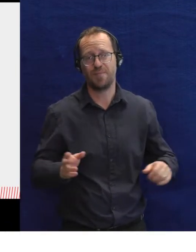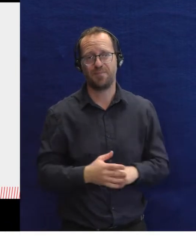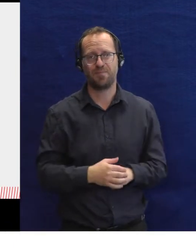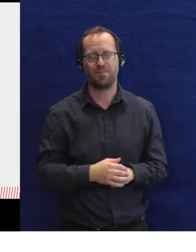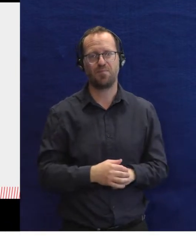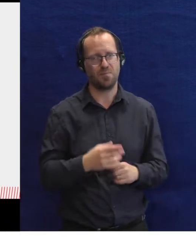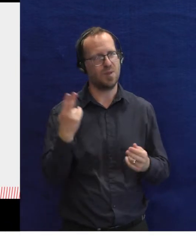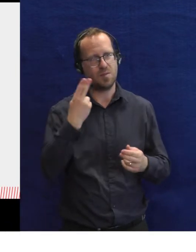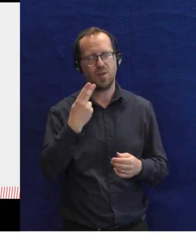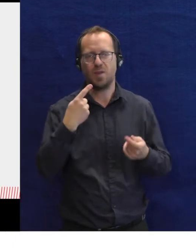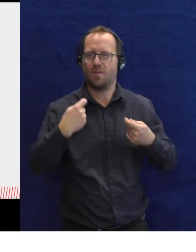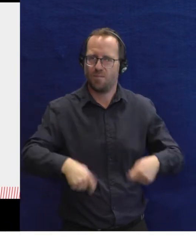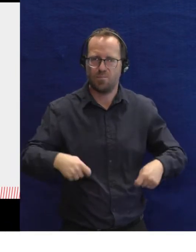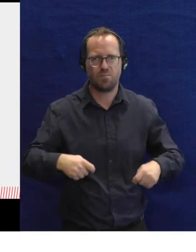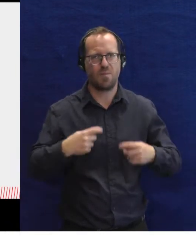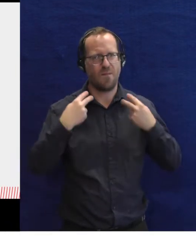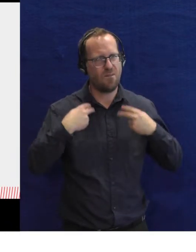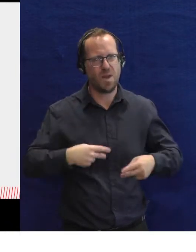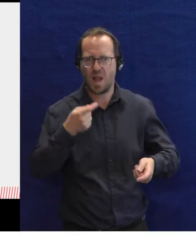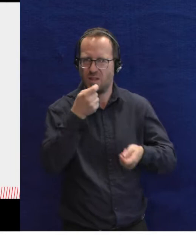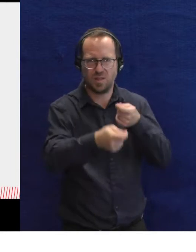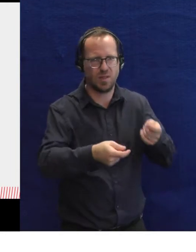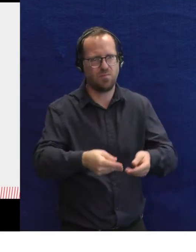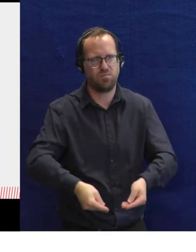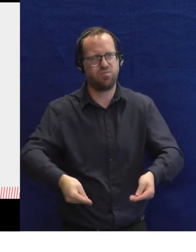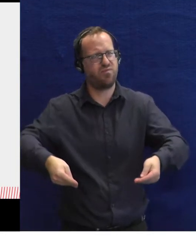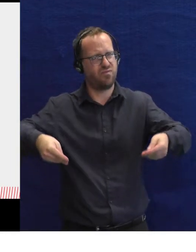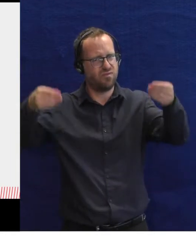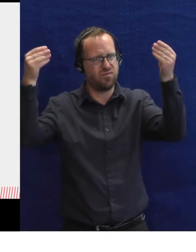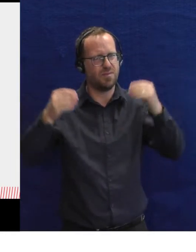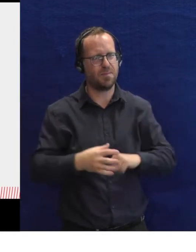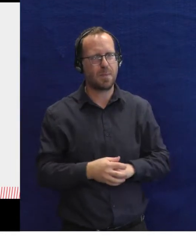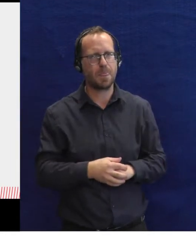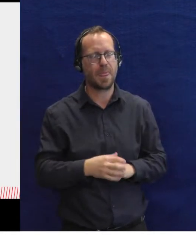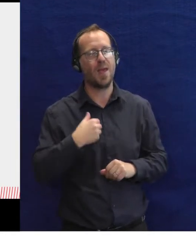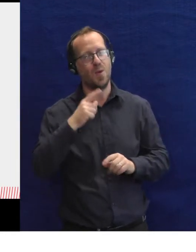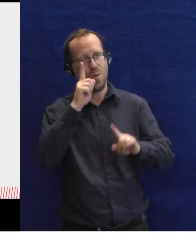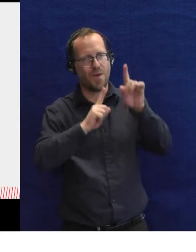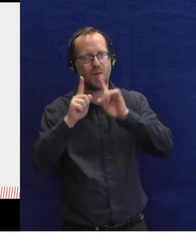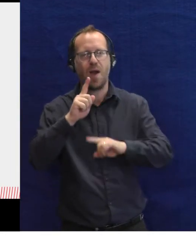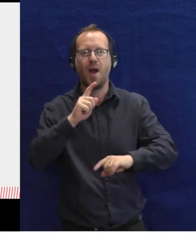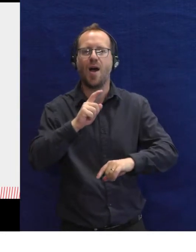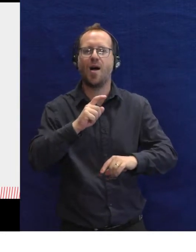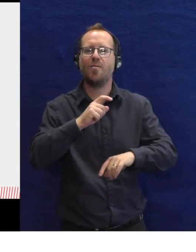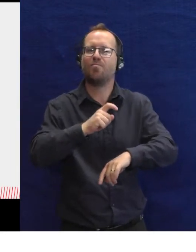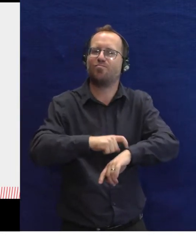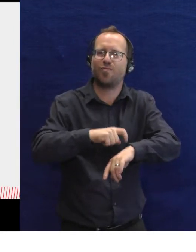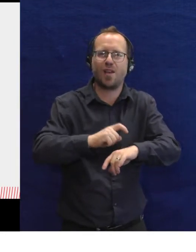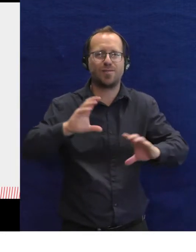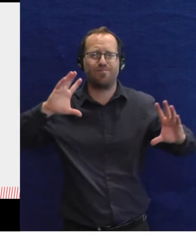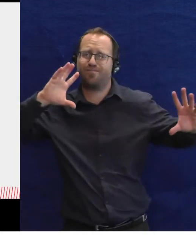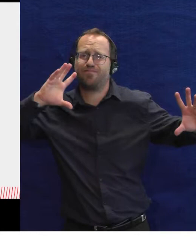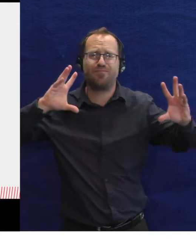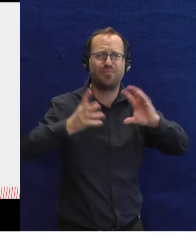costs connected. And now is the question, how can we speed up, how we can shrink the costs, how we can make the process